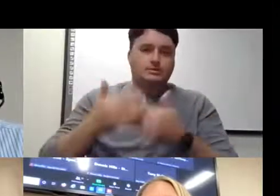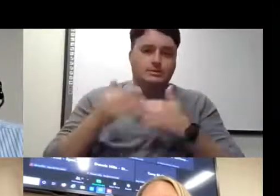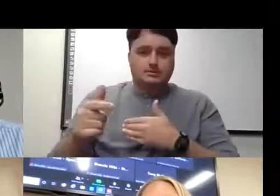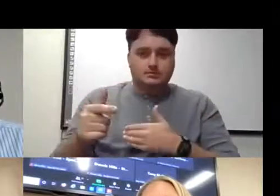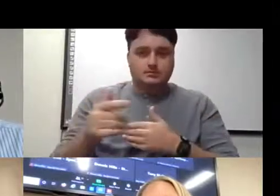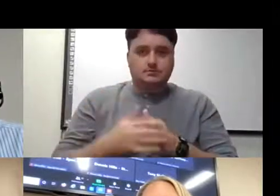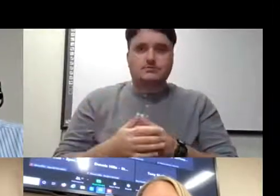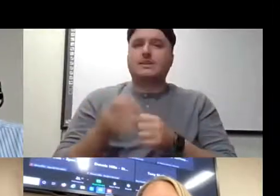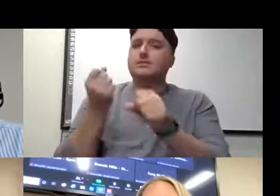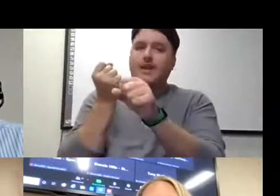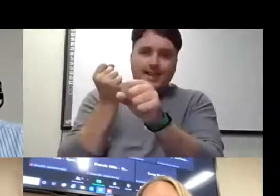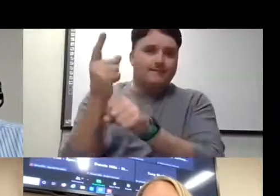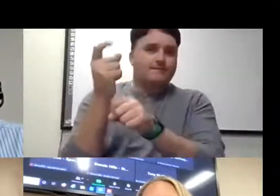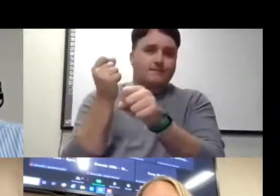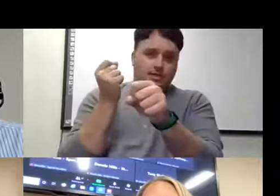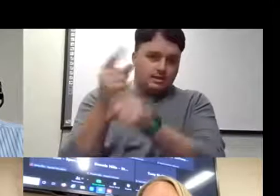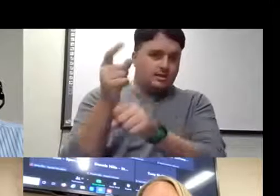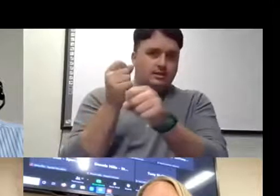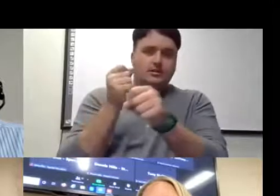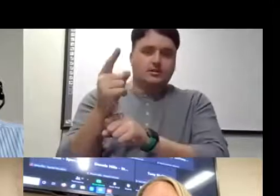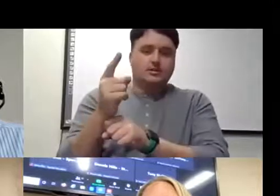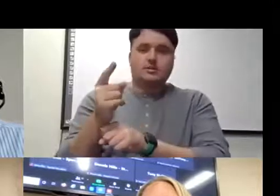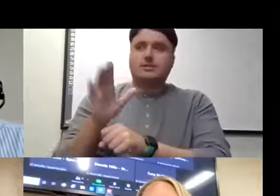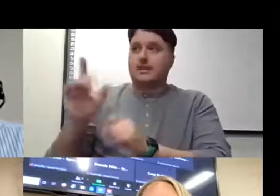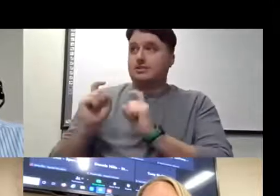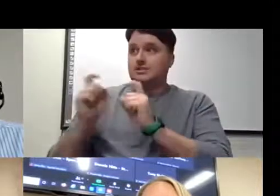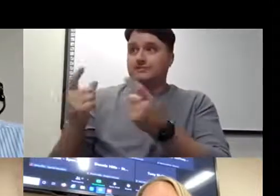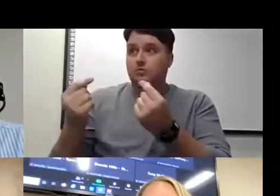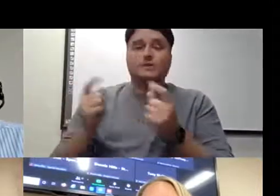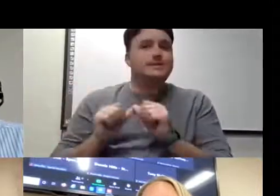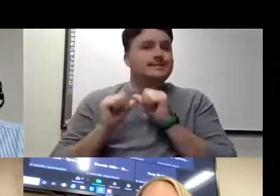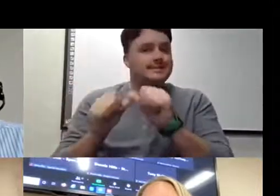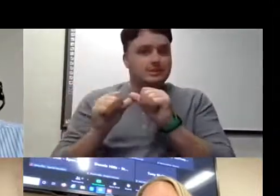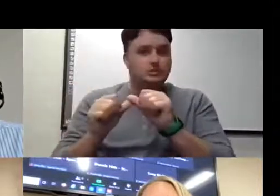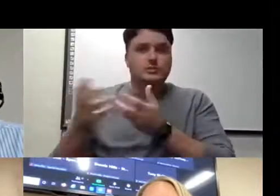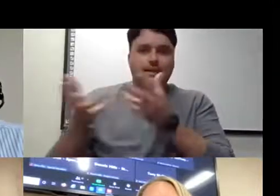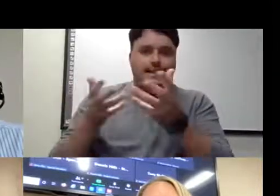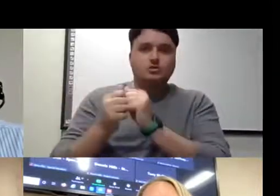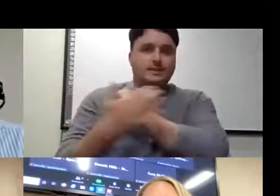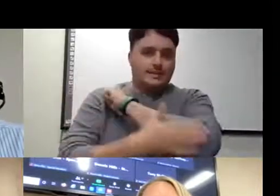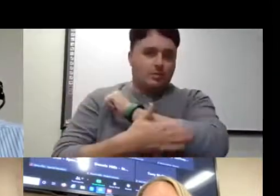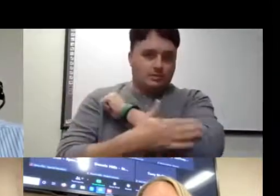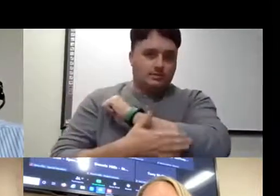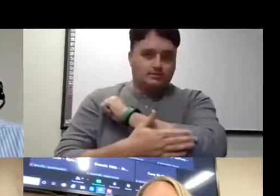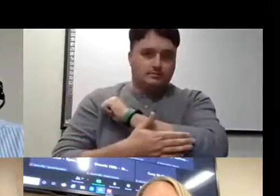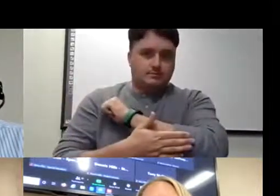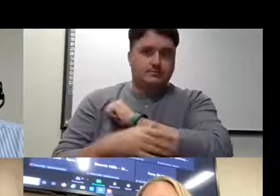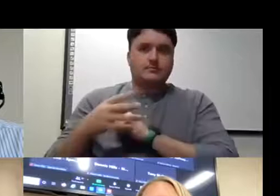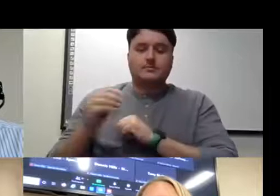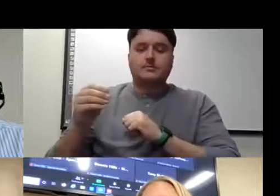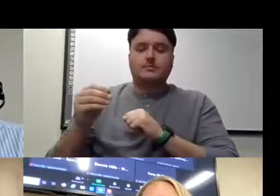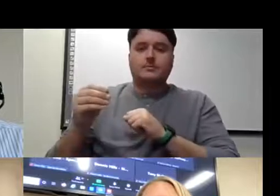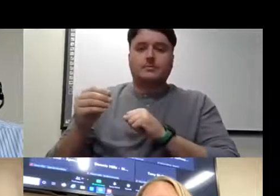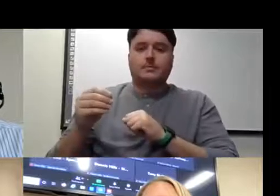year in, year out, their gift is to continue to engage with the county and host them